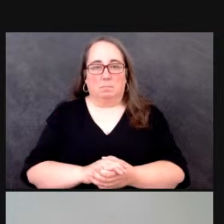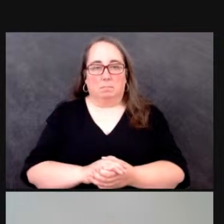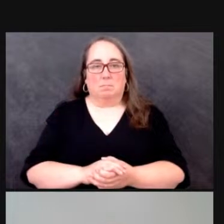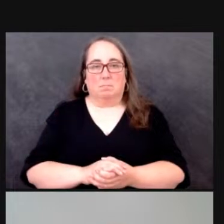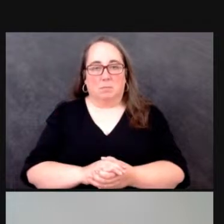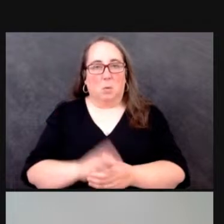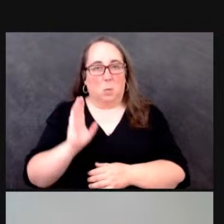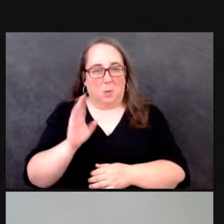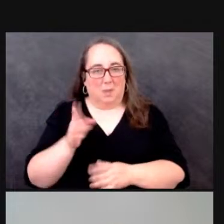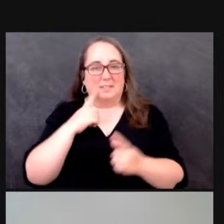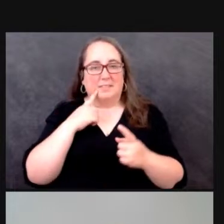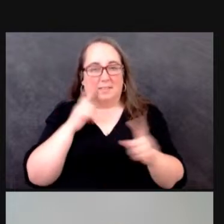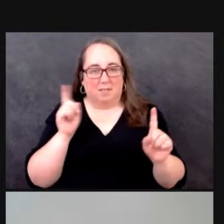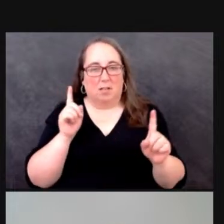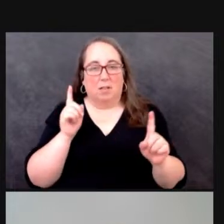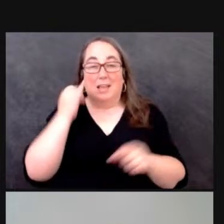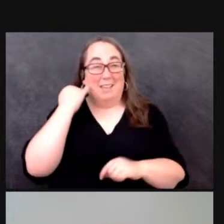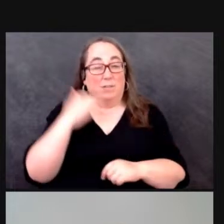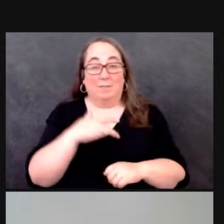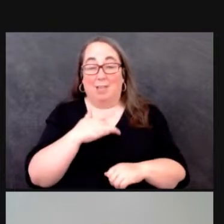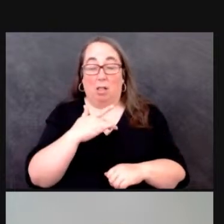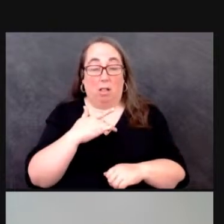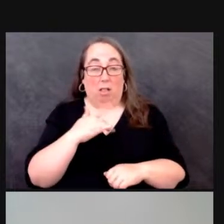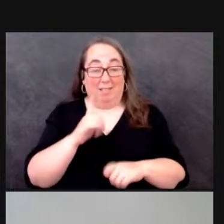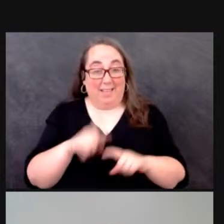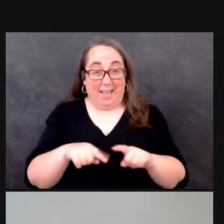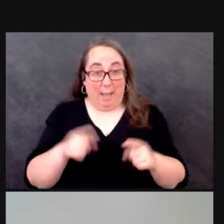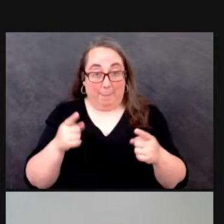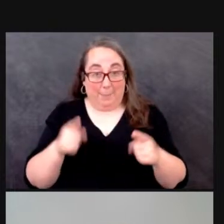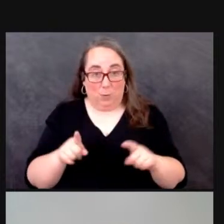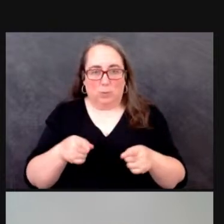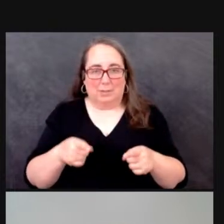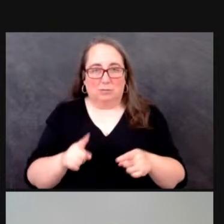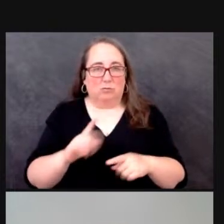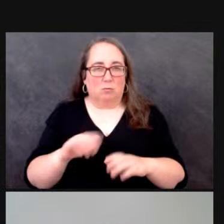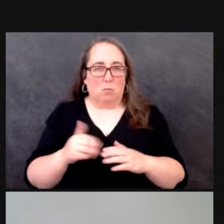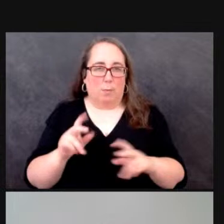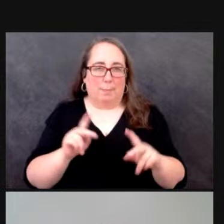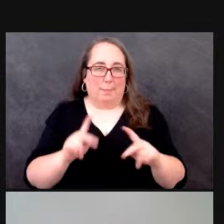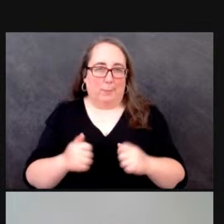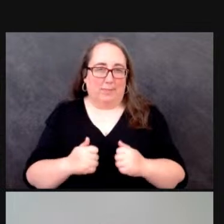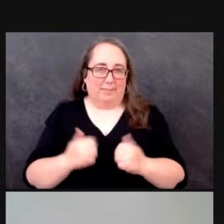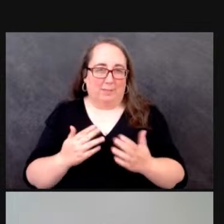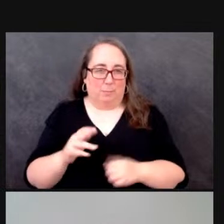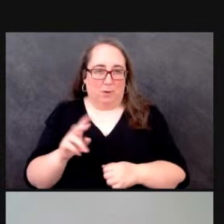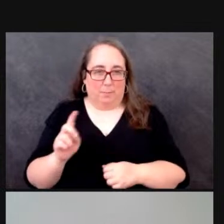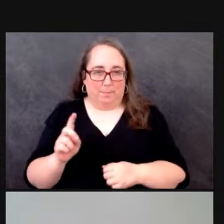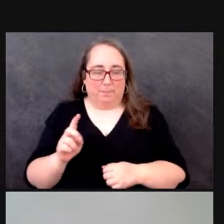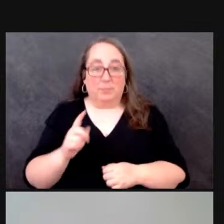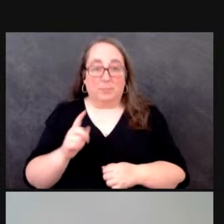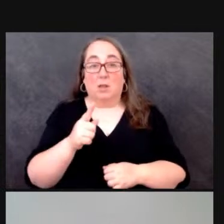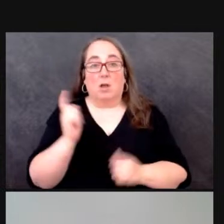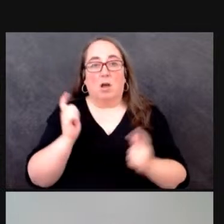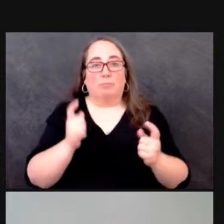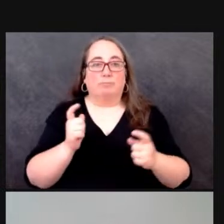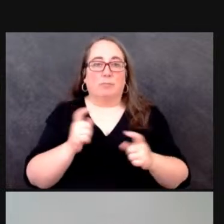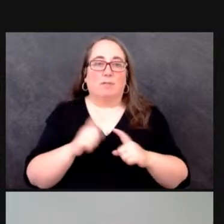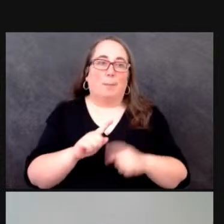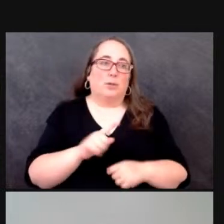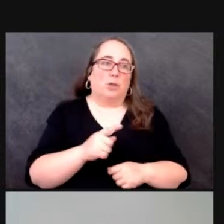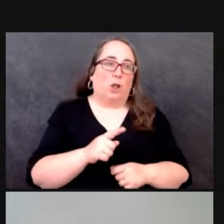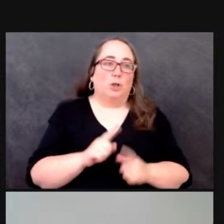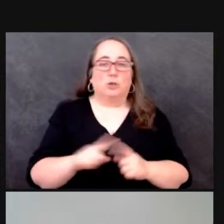success would be an insult to the patriotism of all Maryland." The Contributions ranged from $1